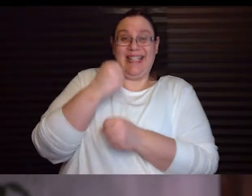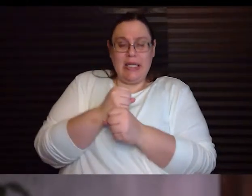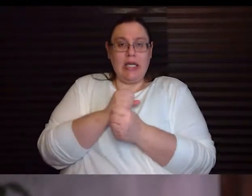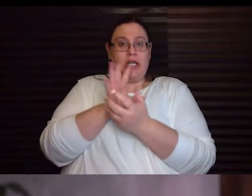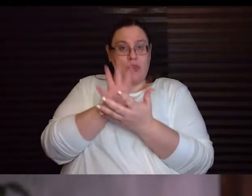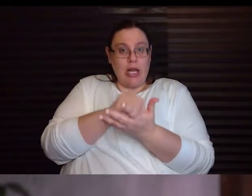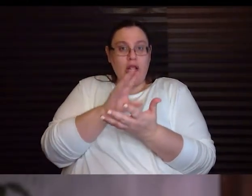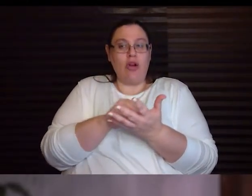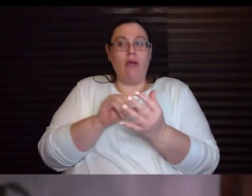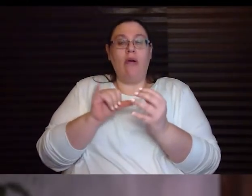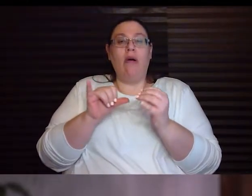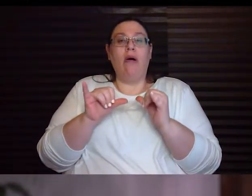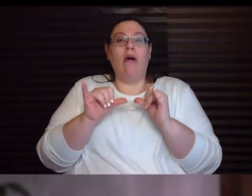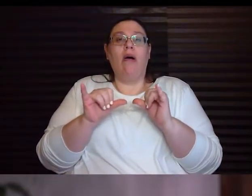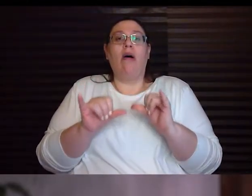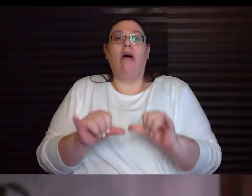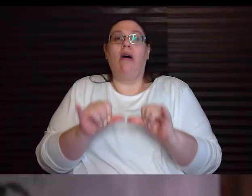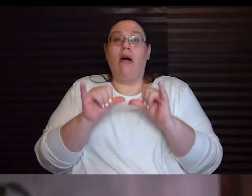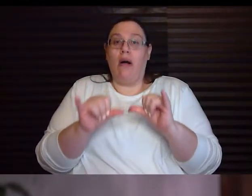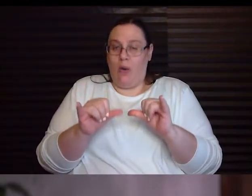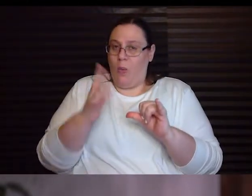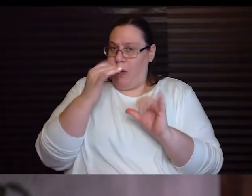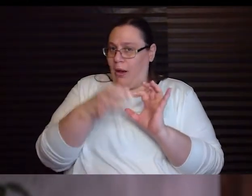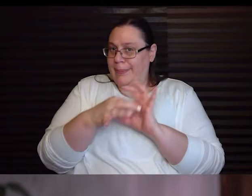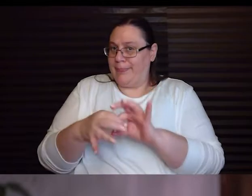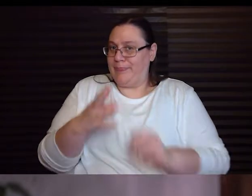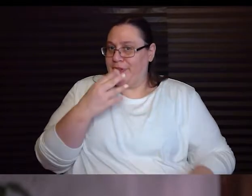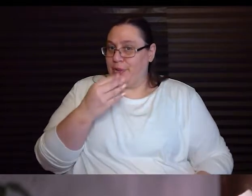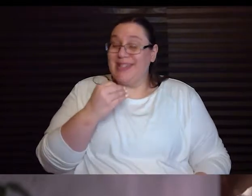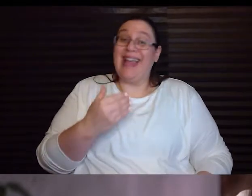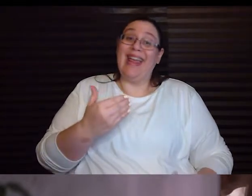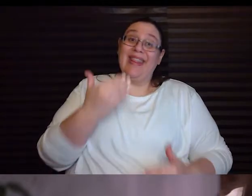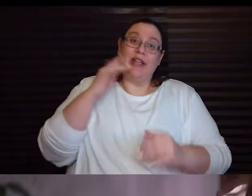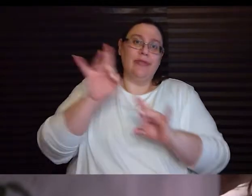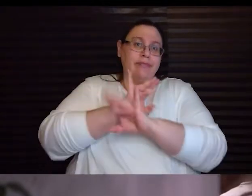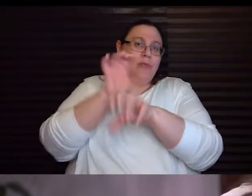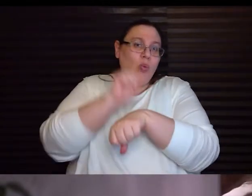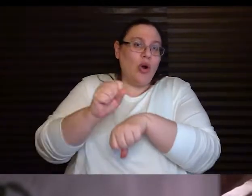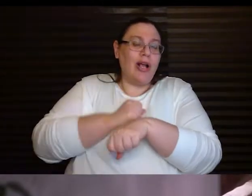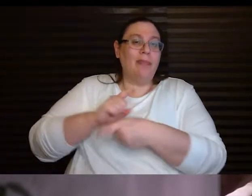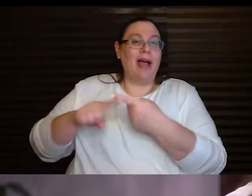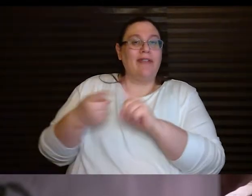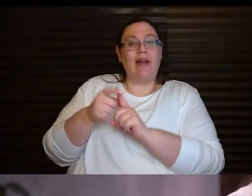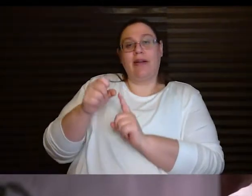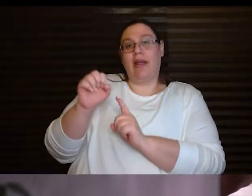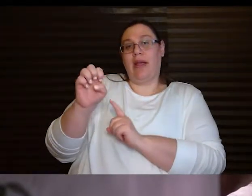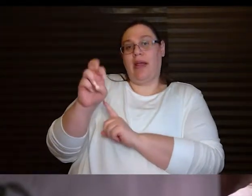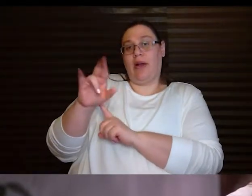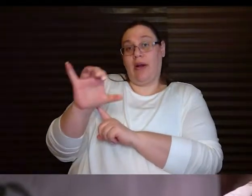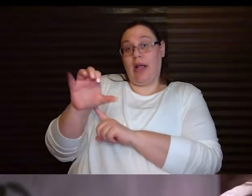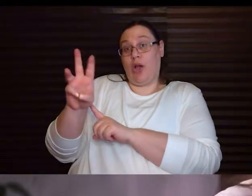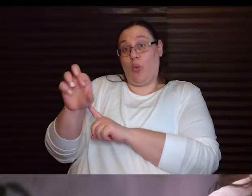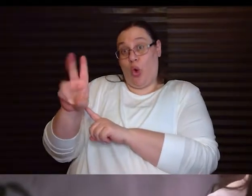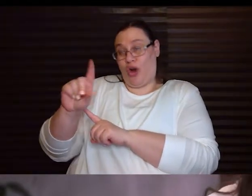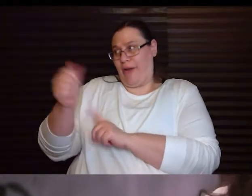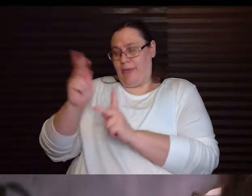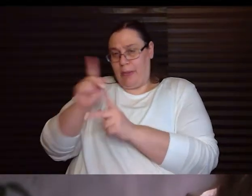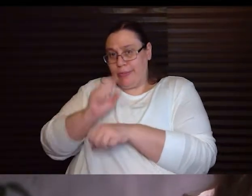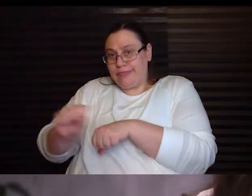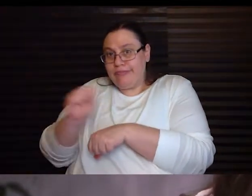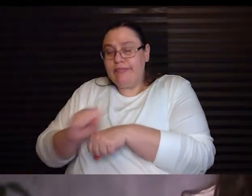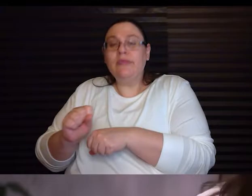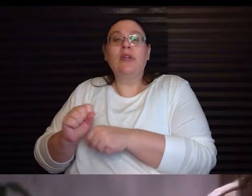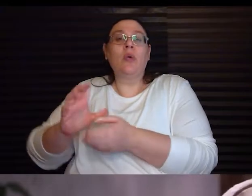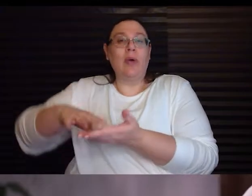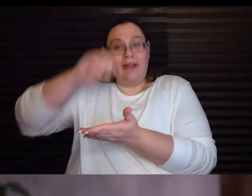years learning precisely what the Jews have to do with this. And thanks to the groundbreaking work of my friend Eric Ward and others, we have learned